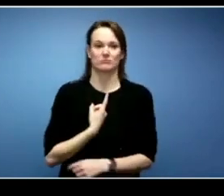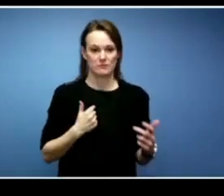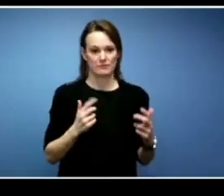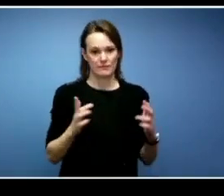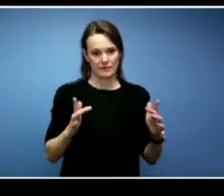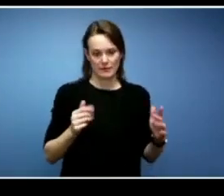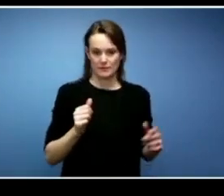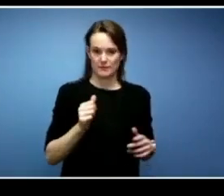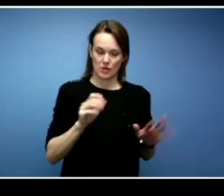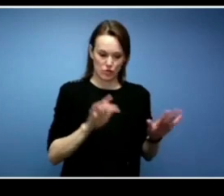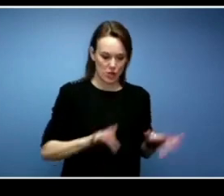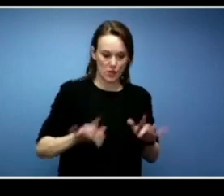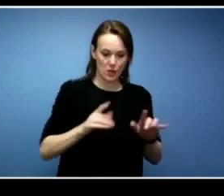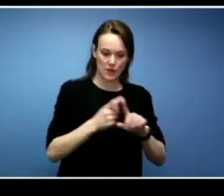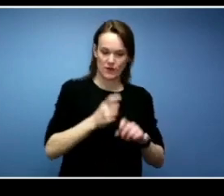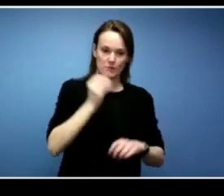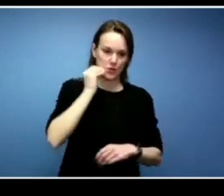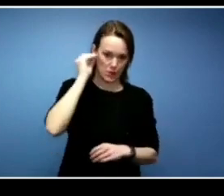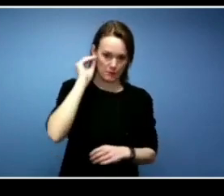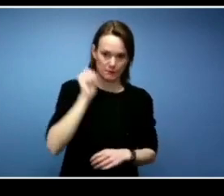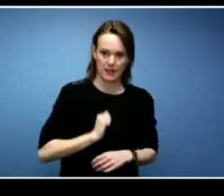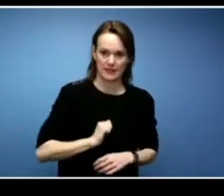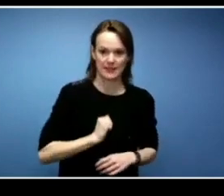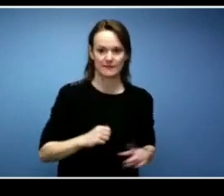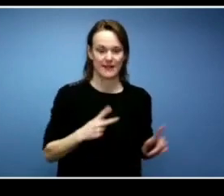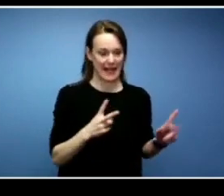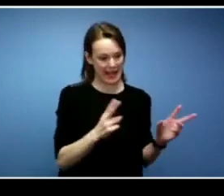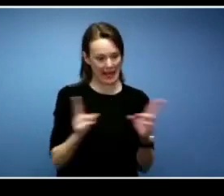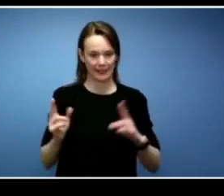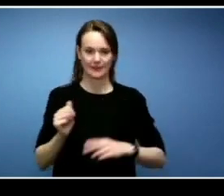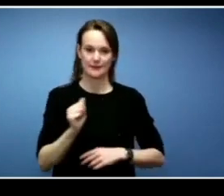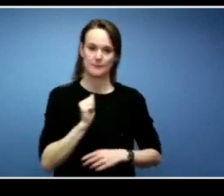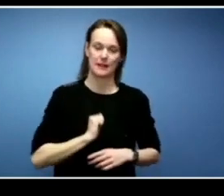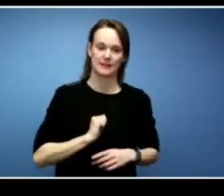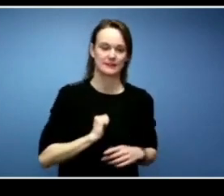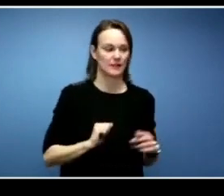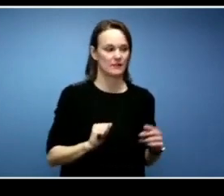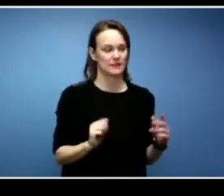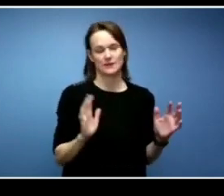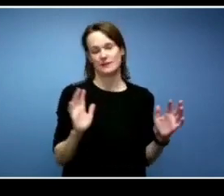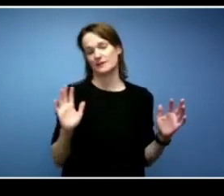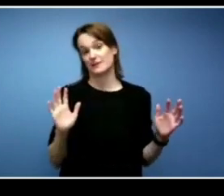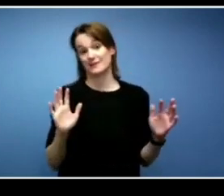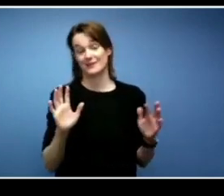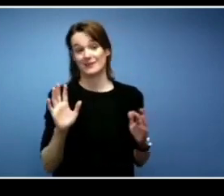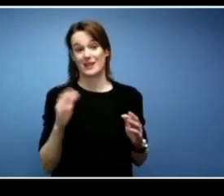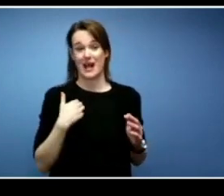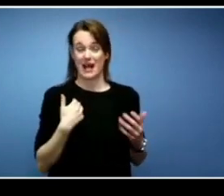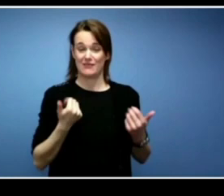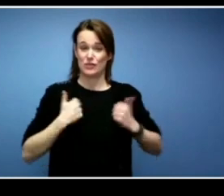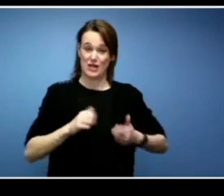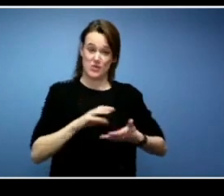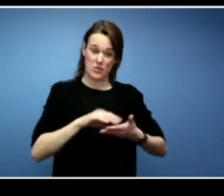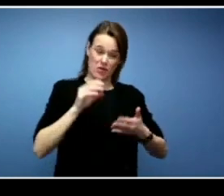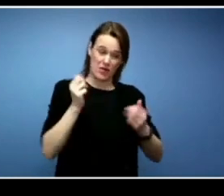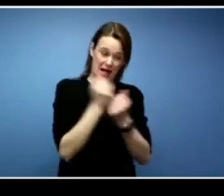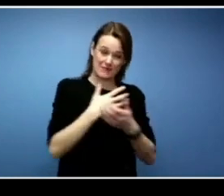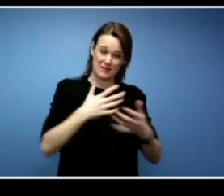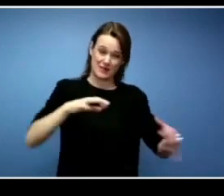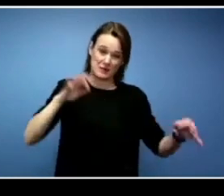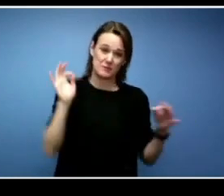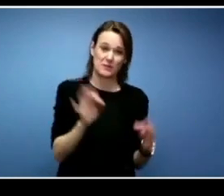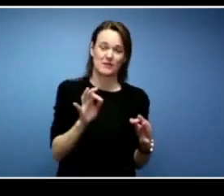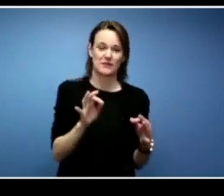to record from home. I wanted to learn how to edit. I've spent way too much time trying to do all these things that